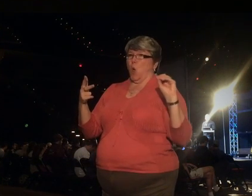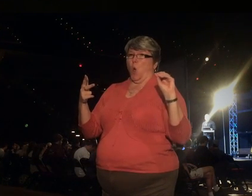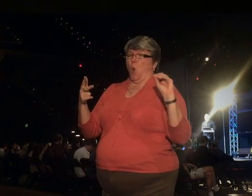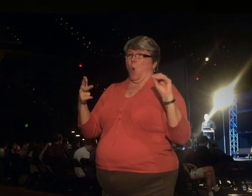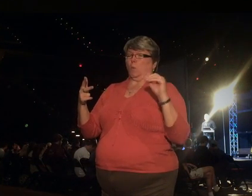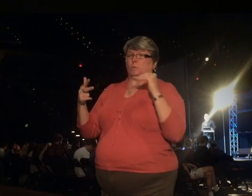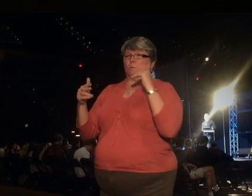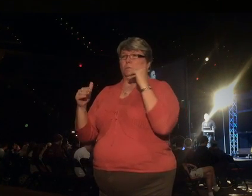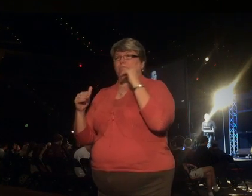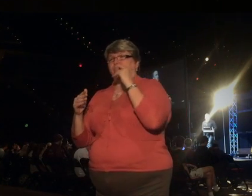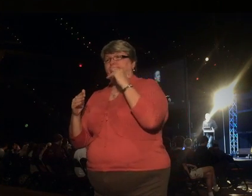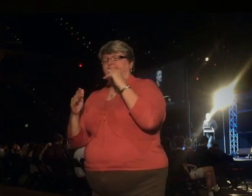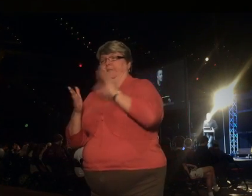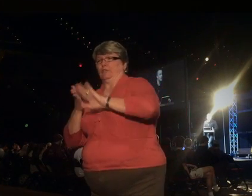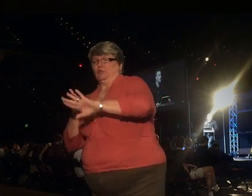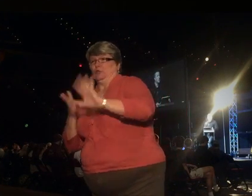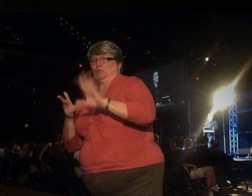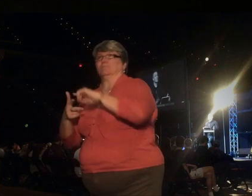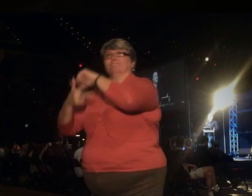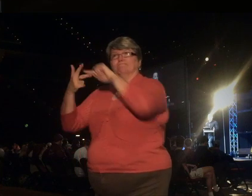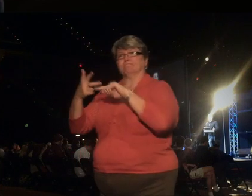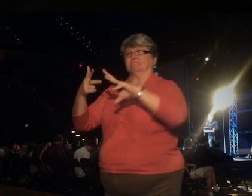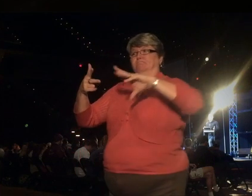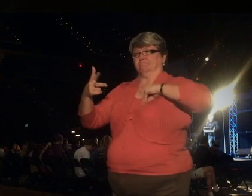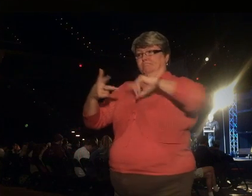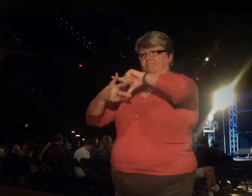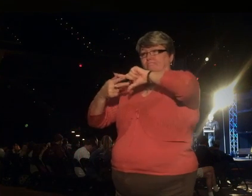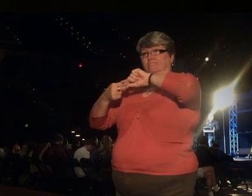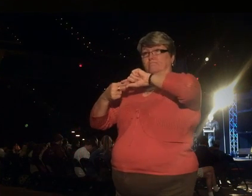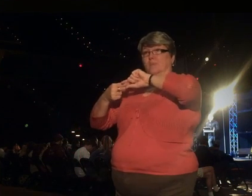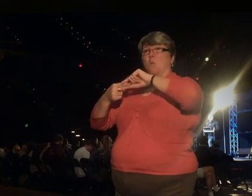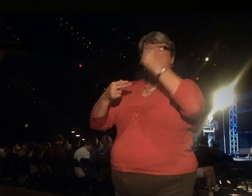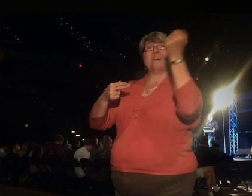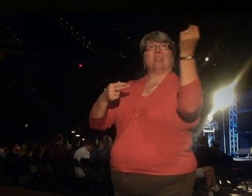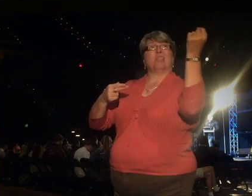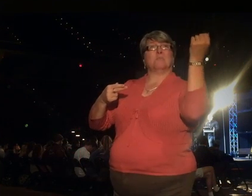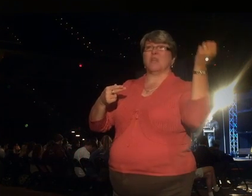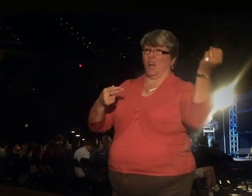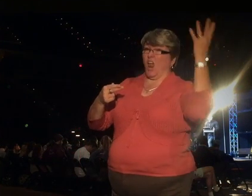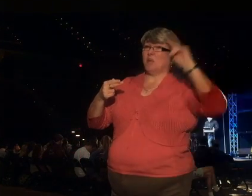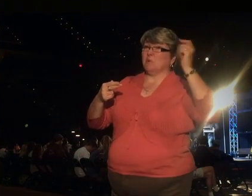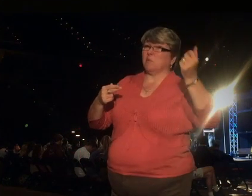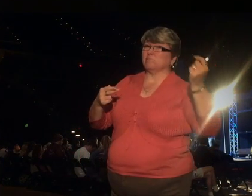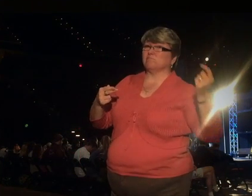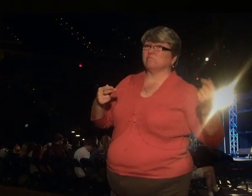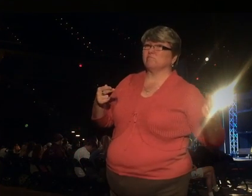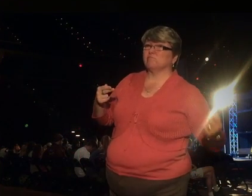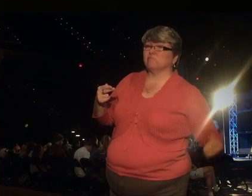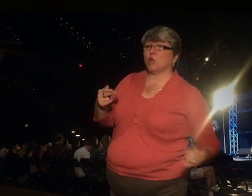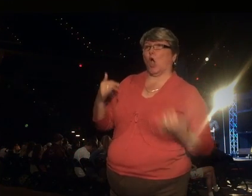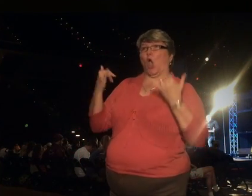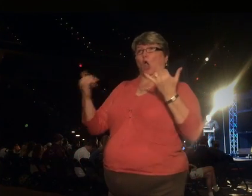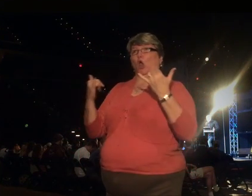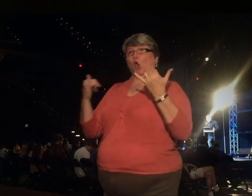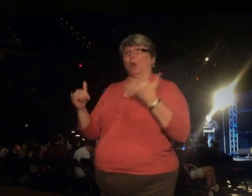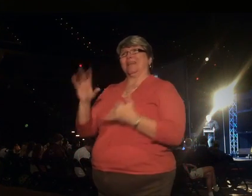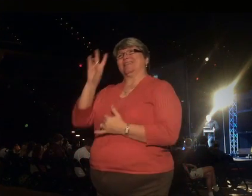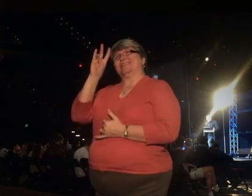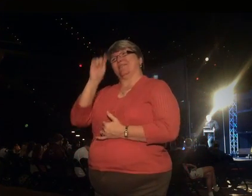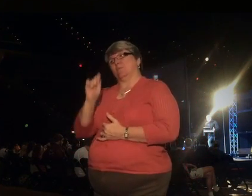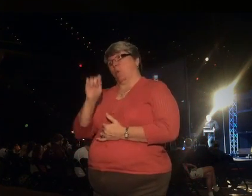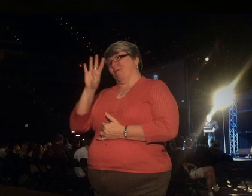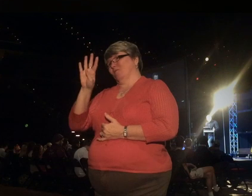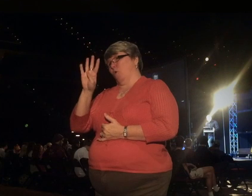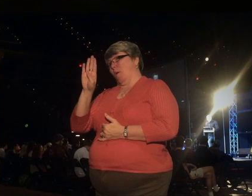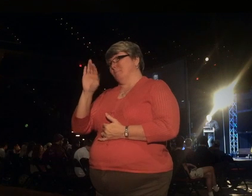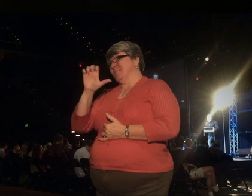those three things, we've eliminated a whole lot of people, all right? Currently, there's 7.4 billion people on the globe,